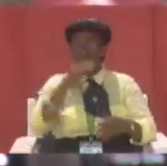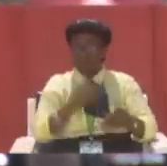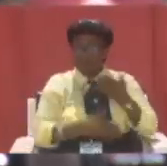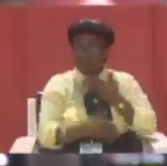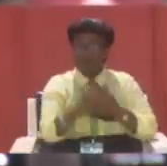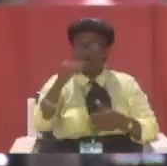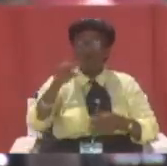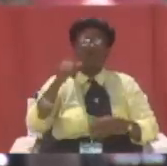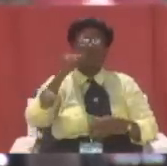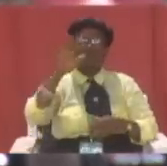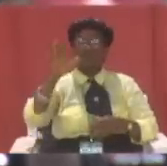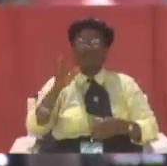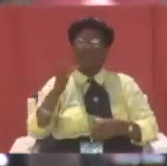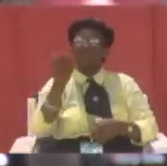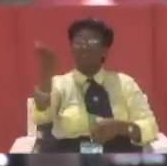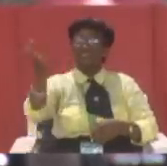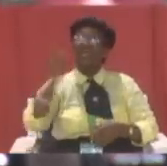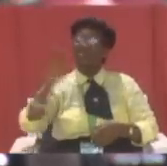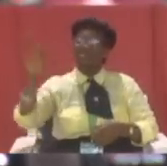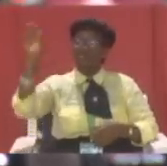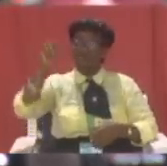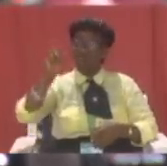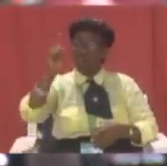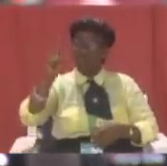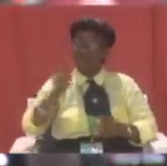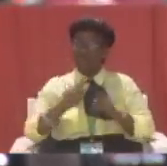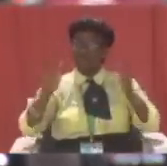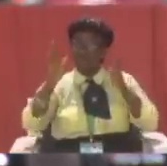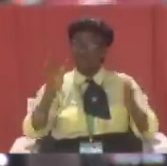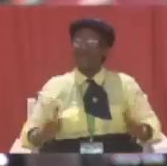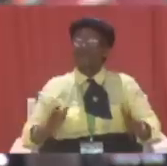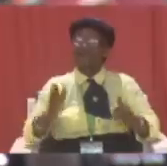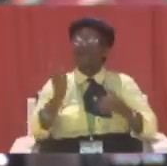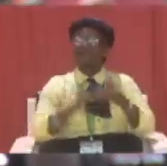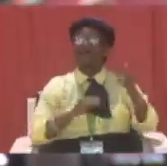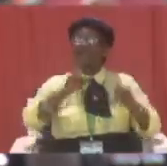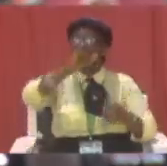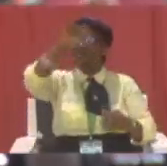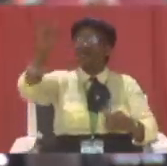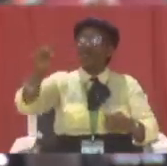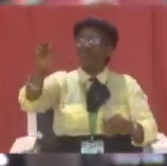arisen a greater than John the Baptist.